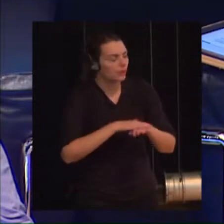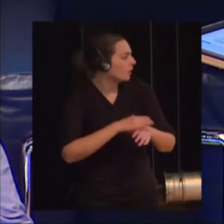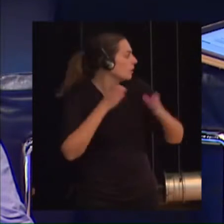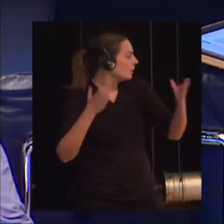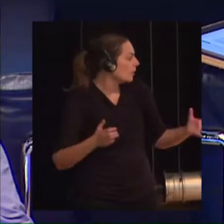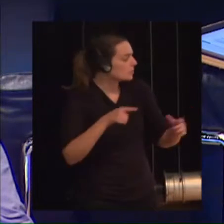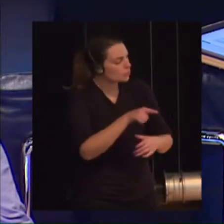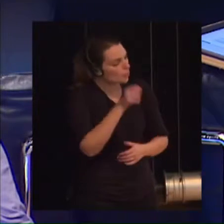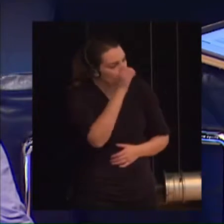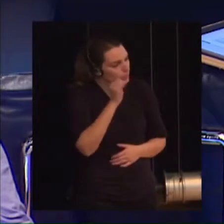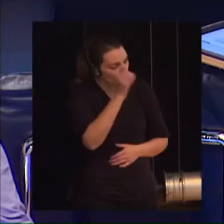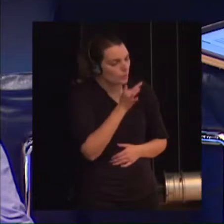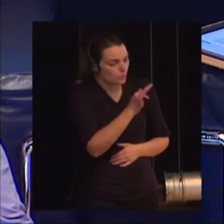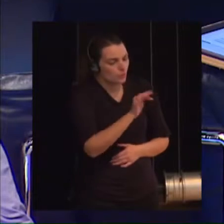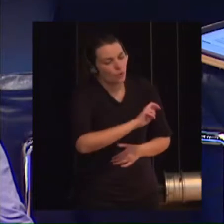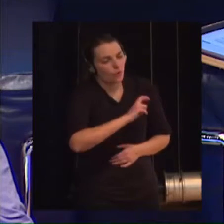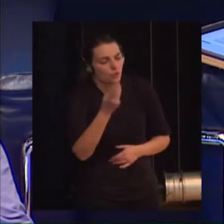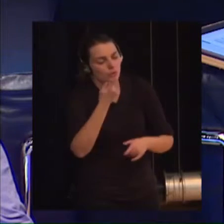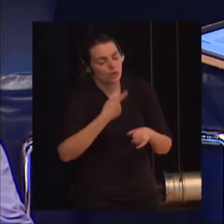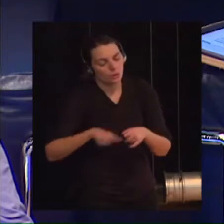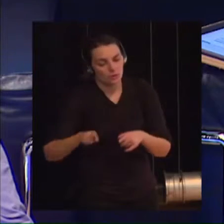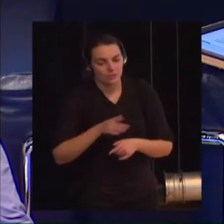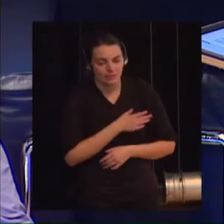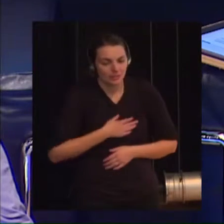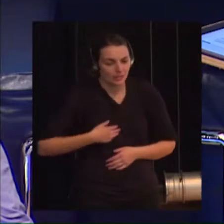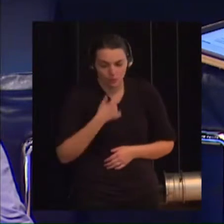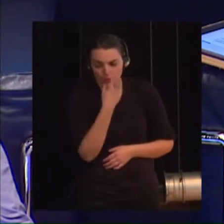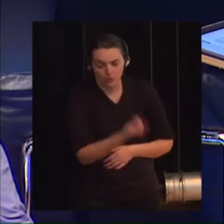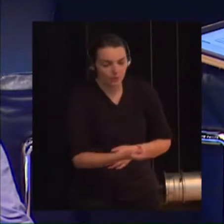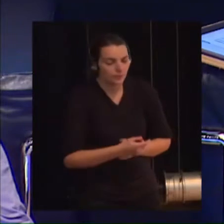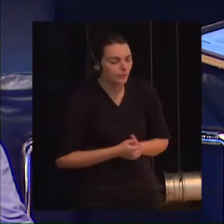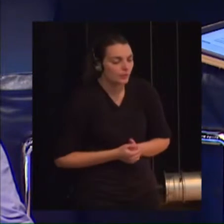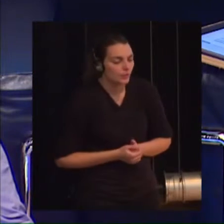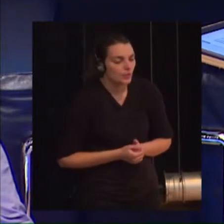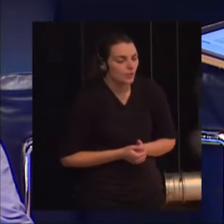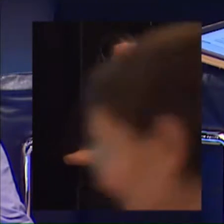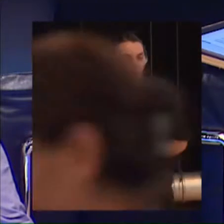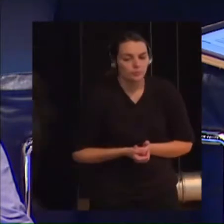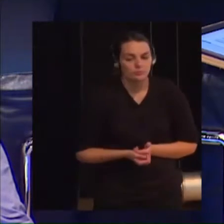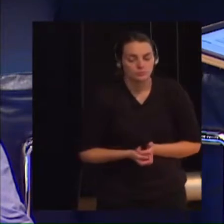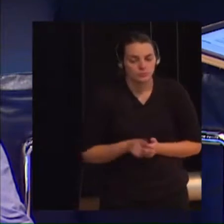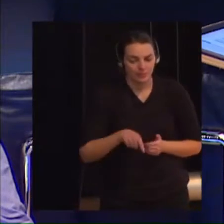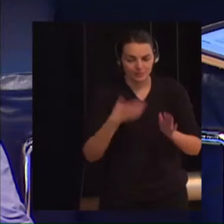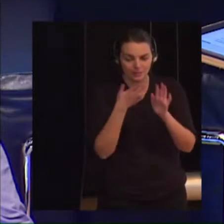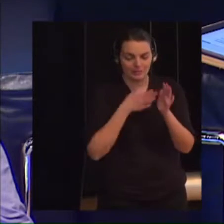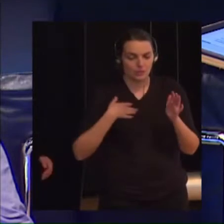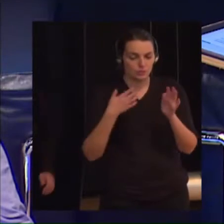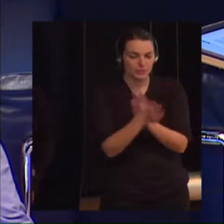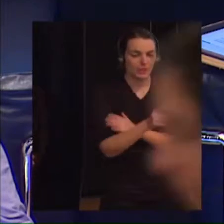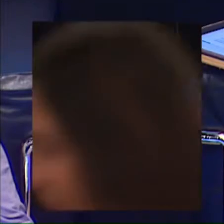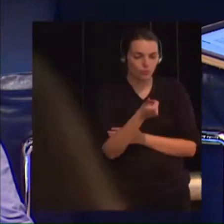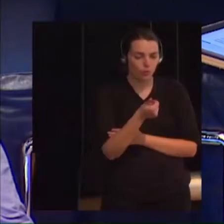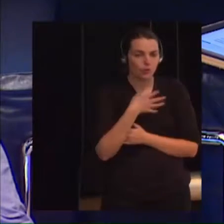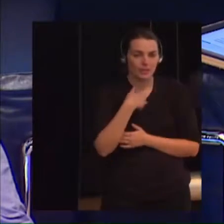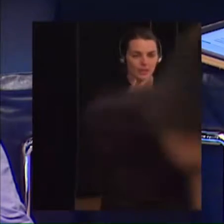point I want to make is a fairly obvious one, but I want to give it a tweak, and it's the theories of agenda setting. So everyone works on the